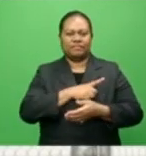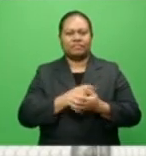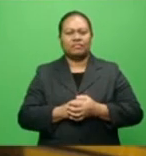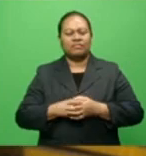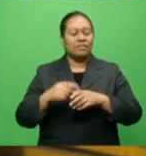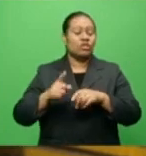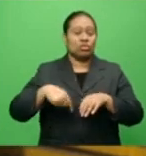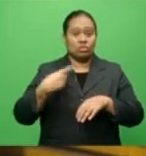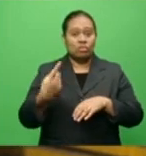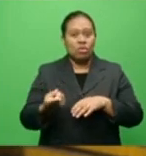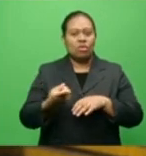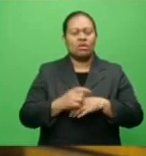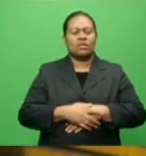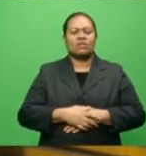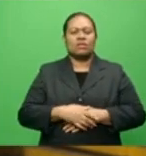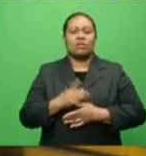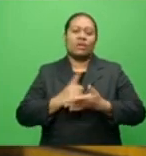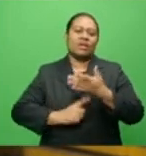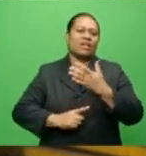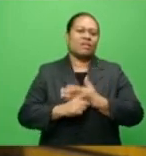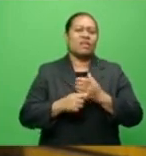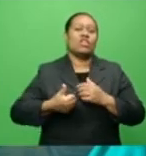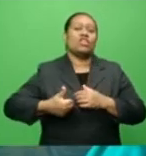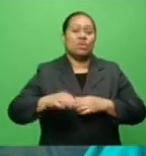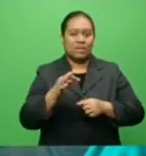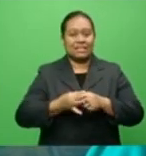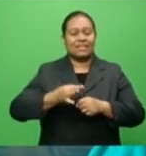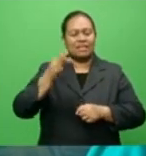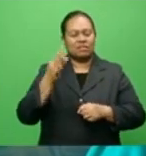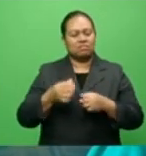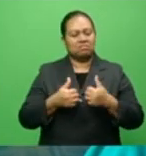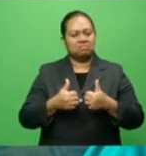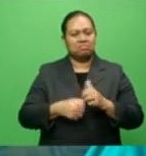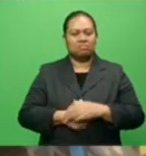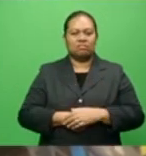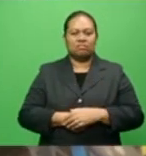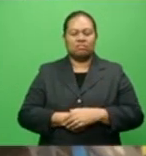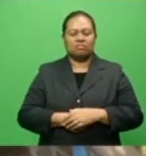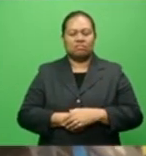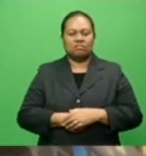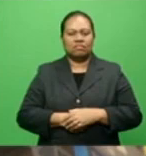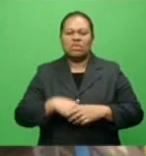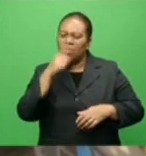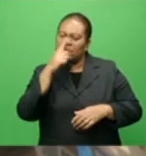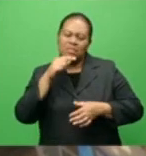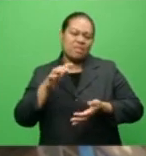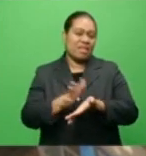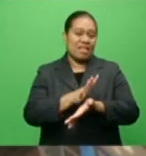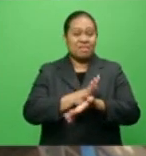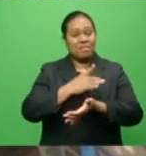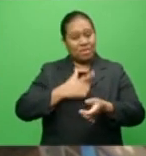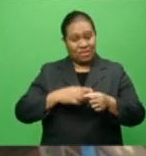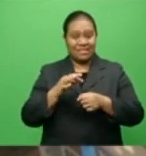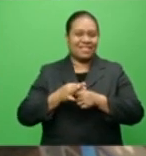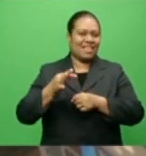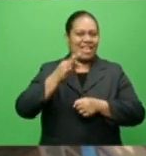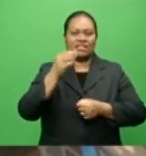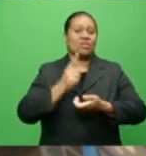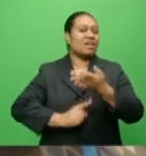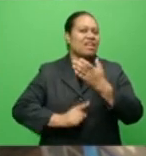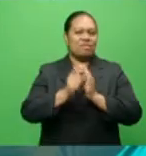tighten already tight budgets. That's good if the government drop the kerosene, because this time